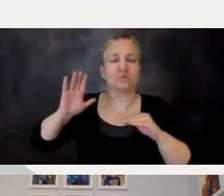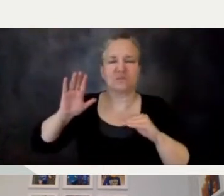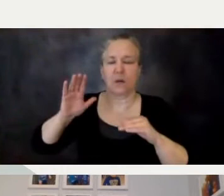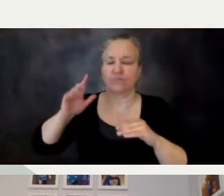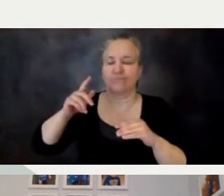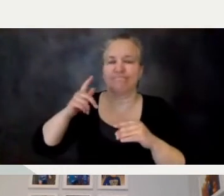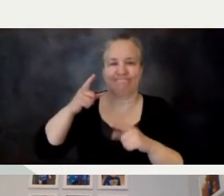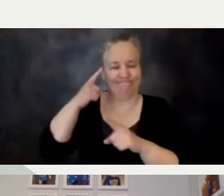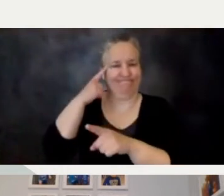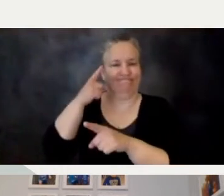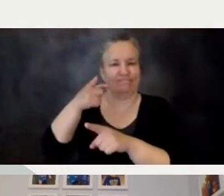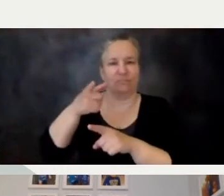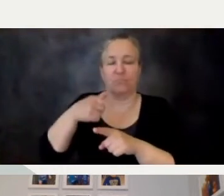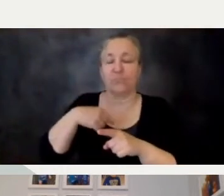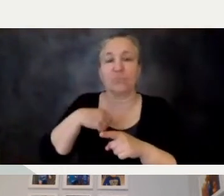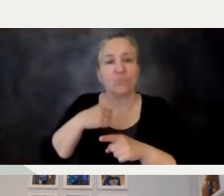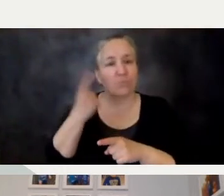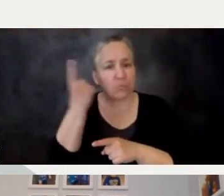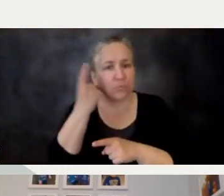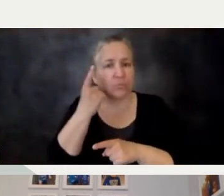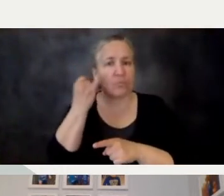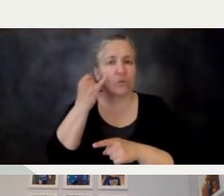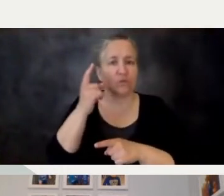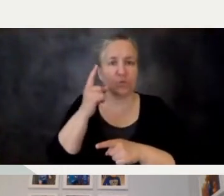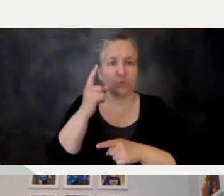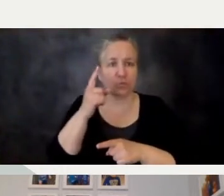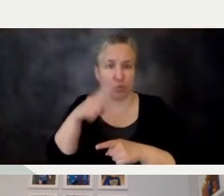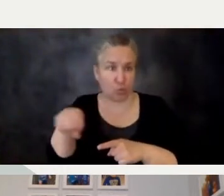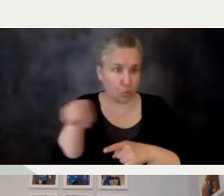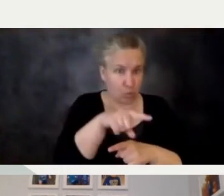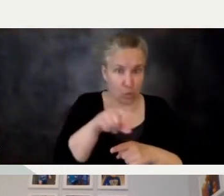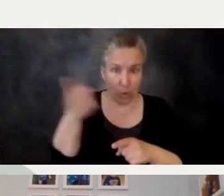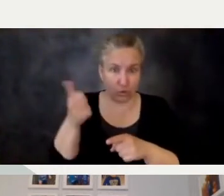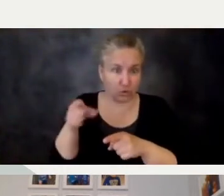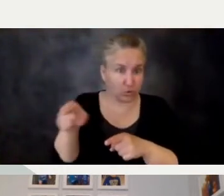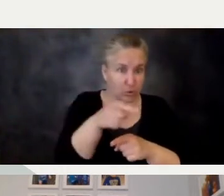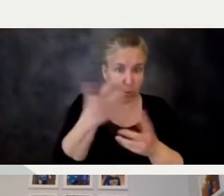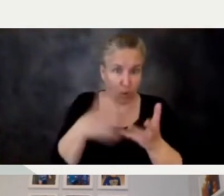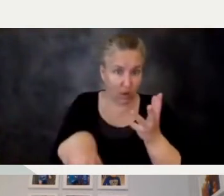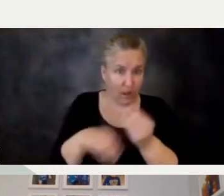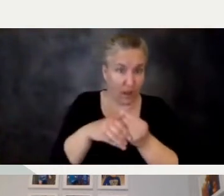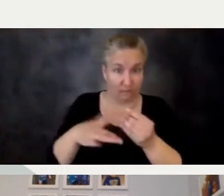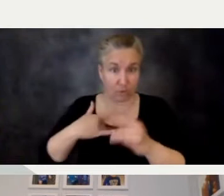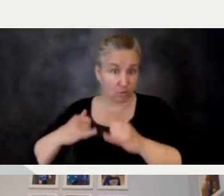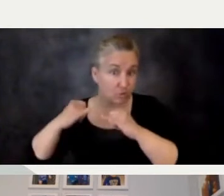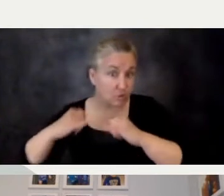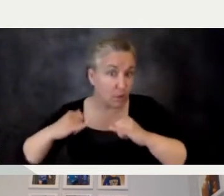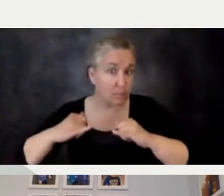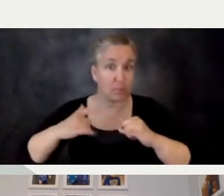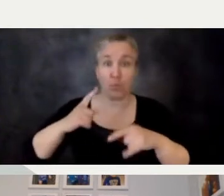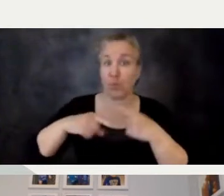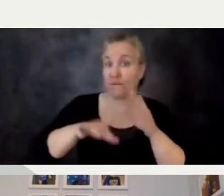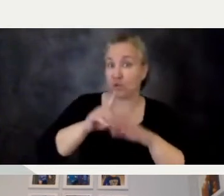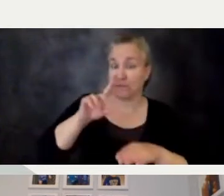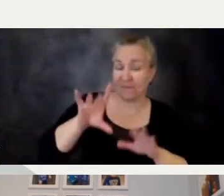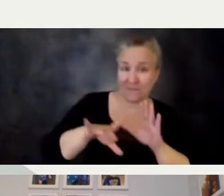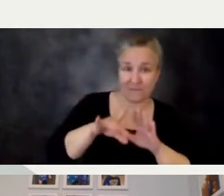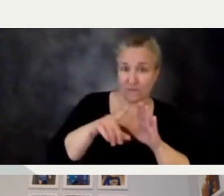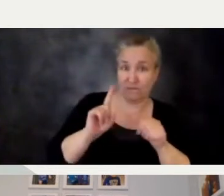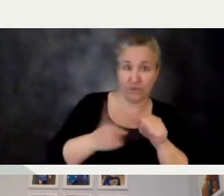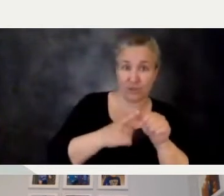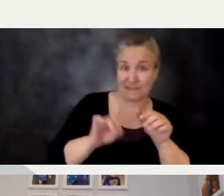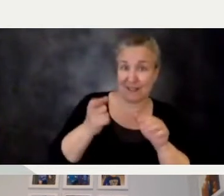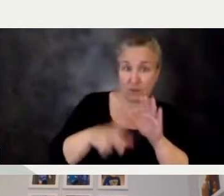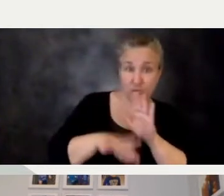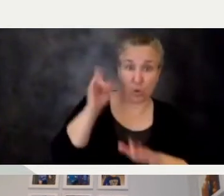I wonder if that resonates with any of you and you'd like to add to that about how you responded when you were first diagnosed.